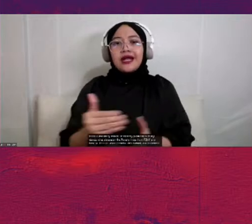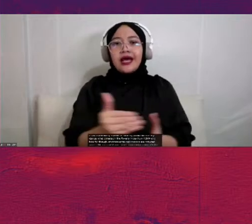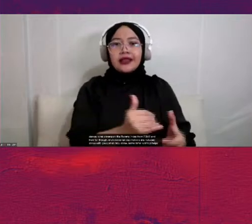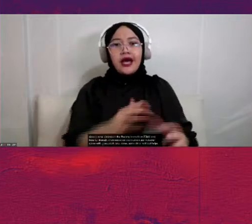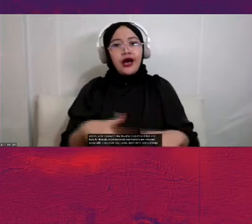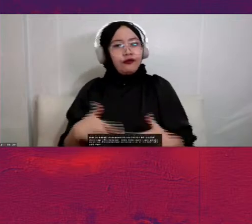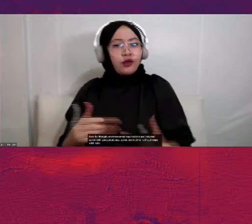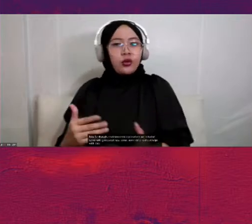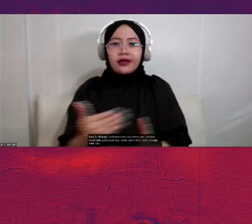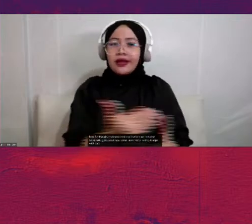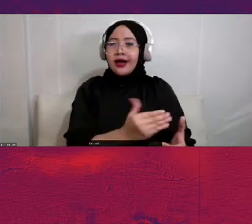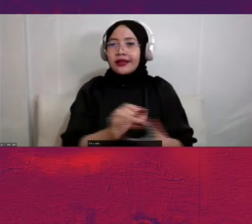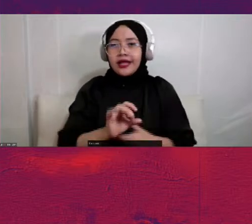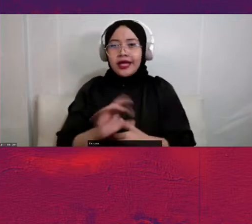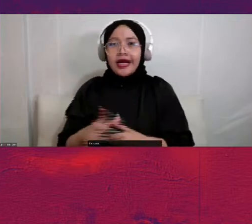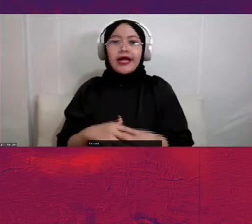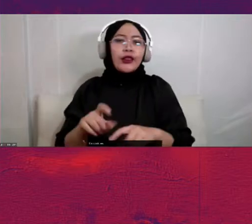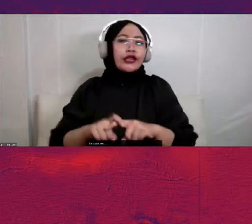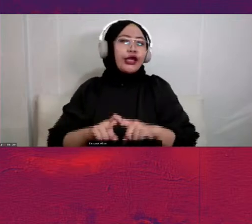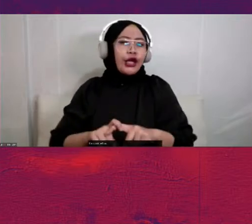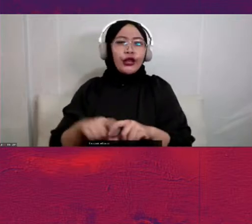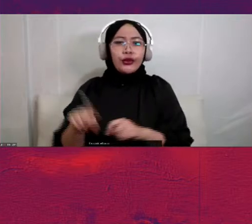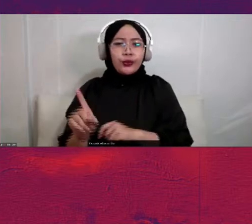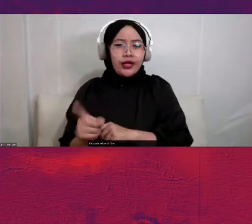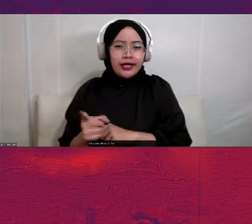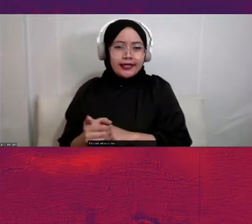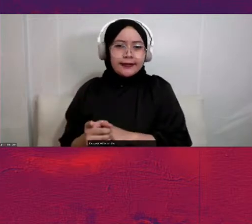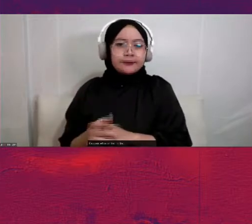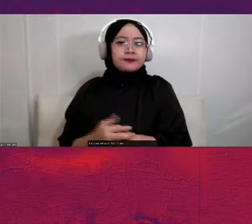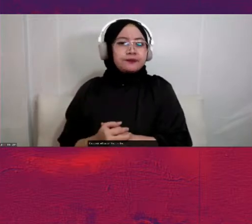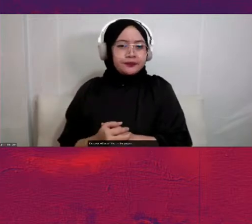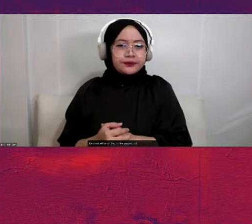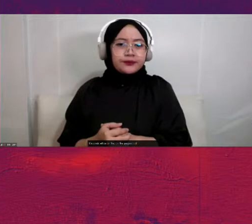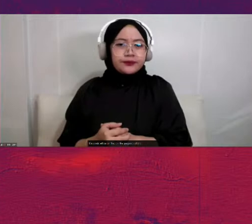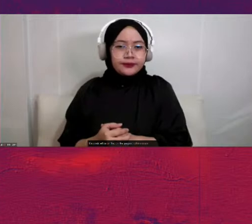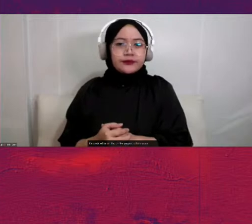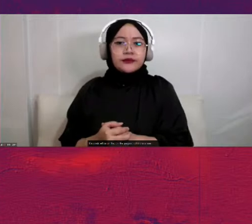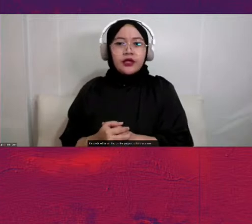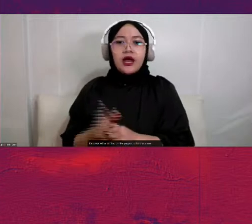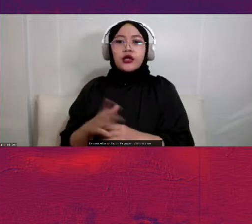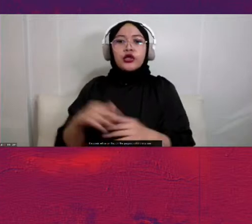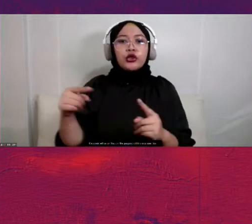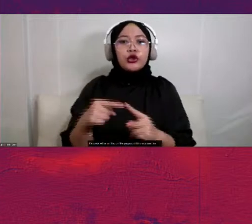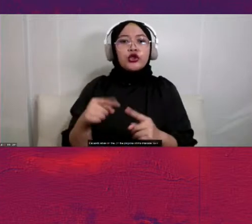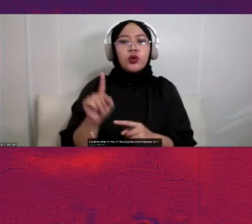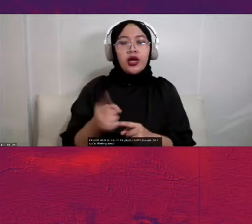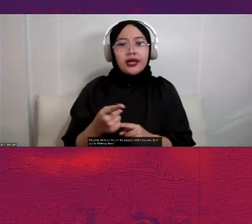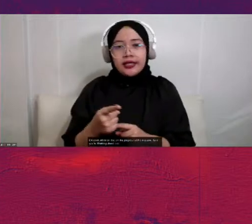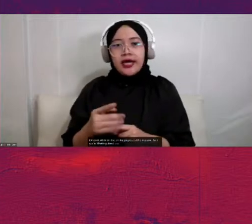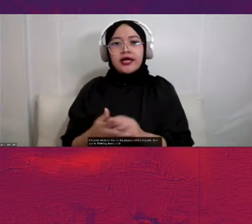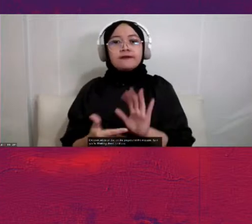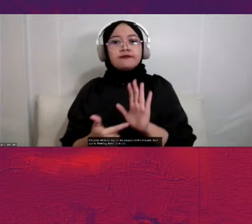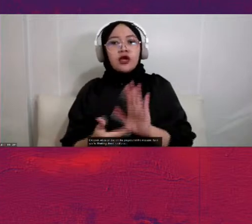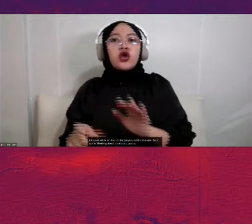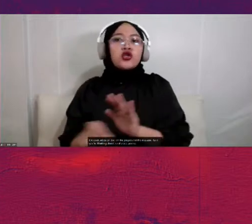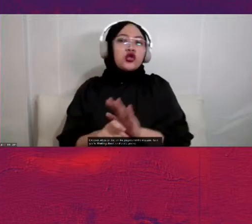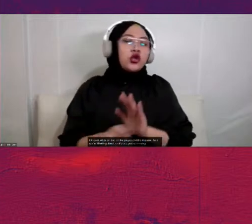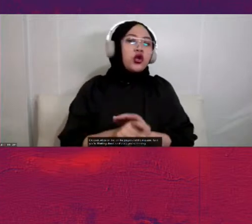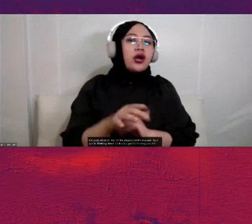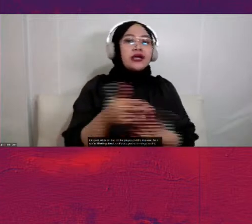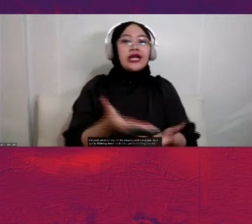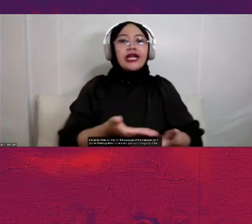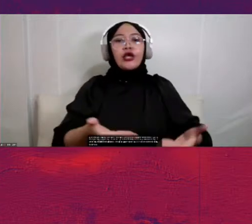data, depends often on the purpose of the measure. So if you're thinking about rural areas, you're thinking